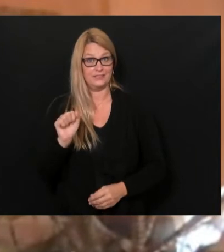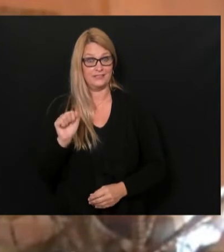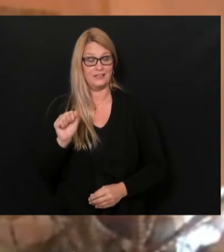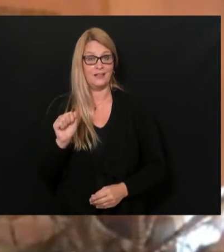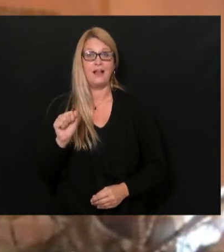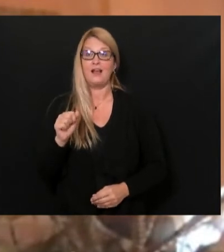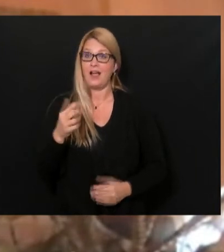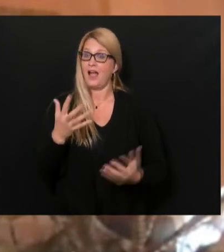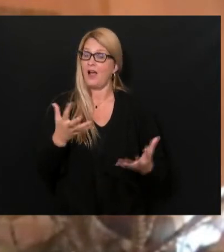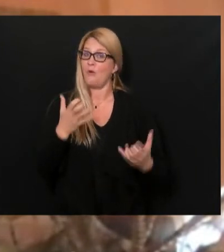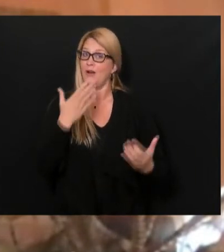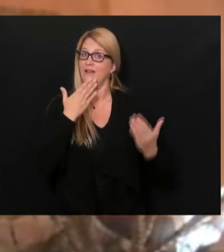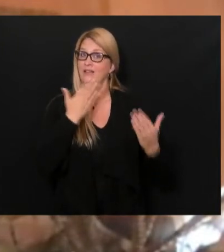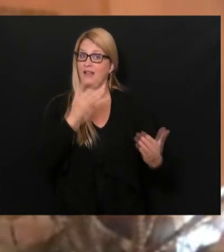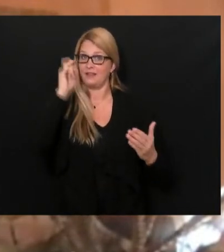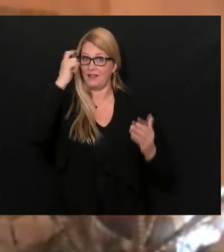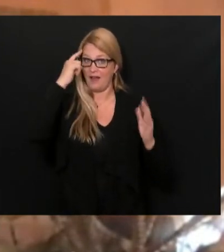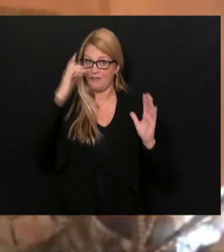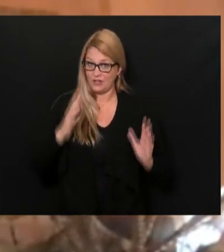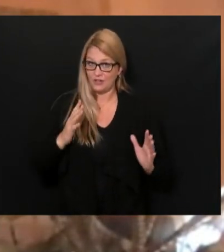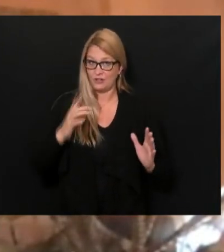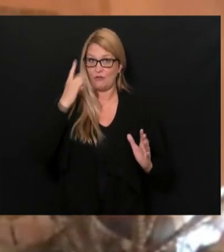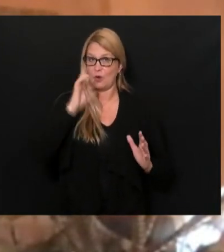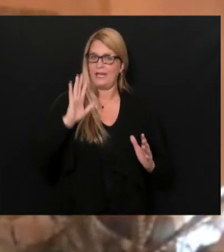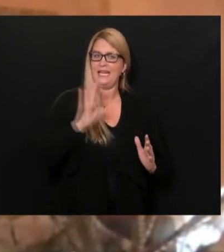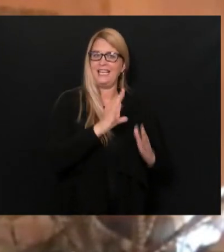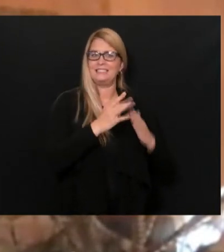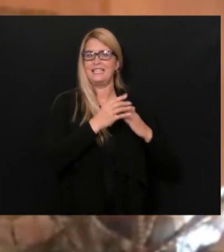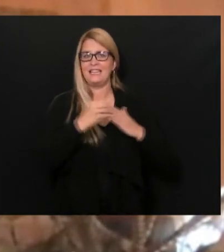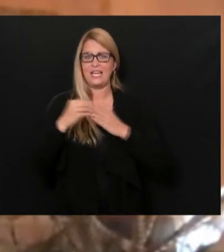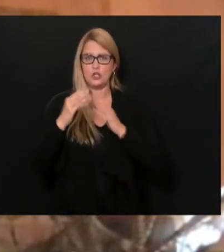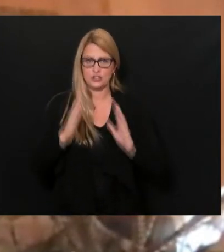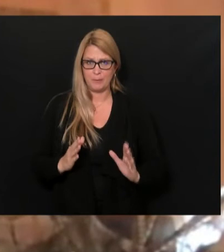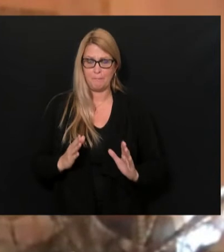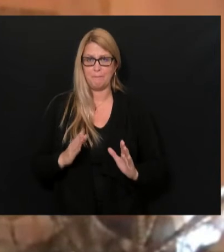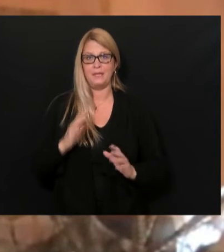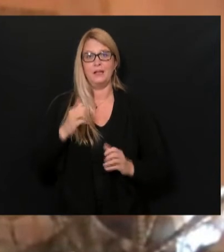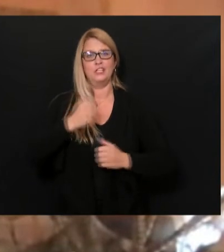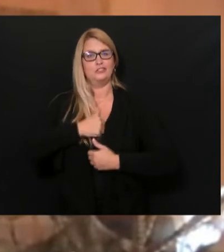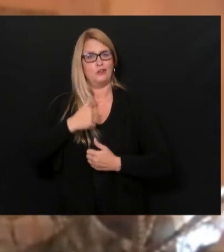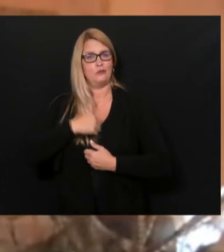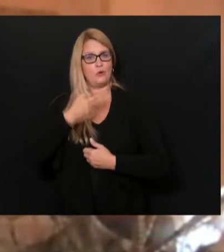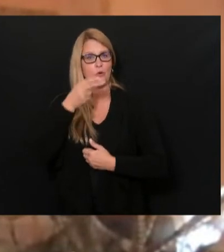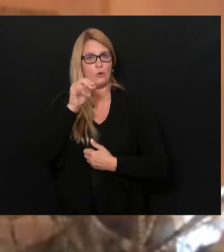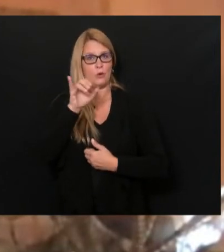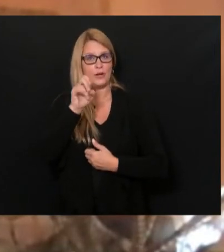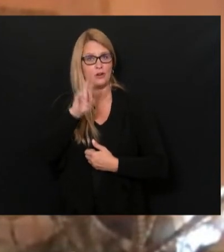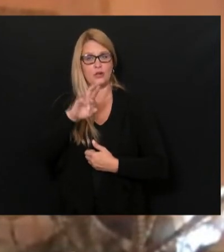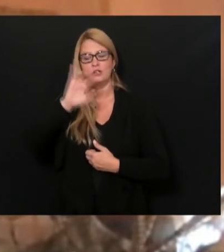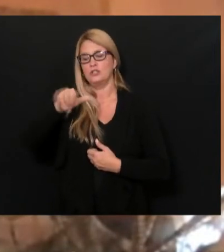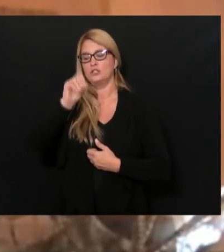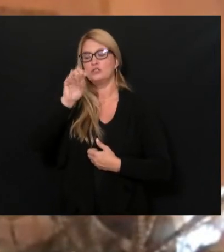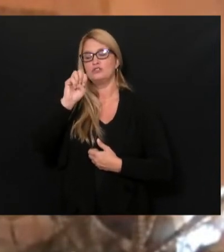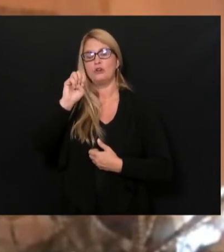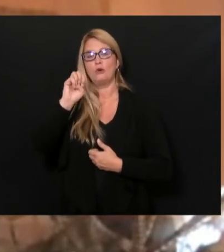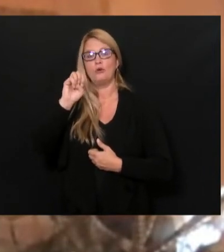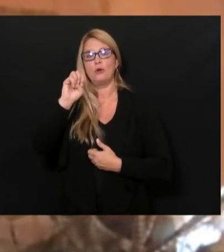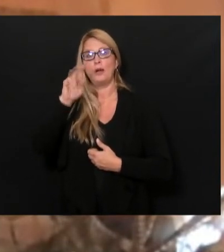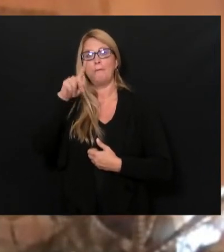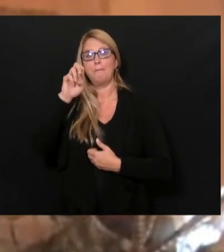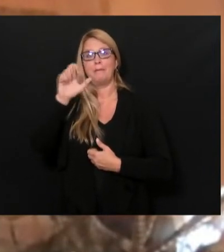also want to thank the governor for his leadership, and certainly Major General Hoyer, Joe Peel, our colleagues